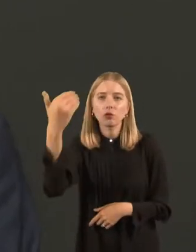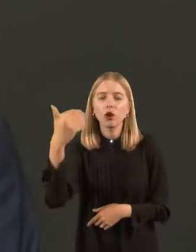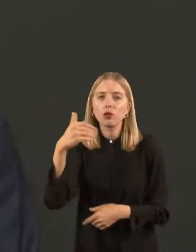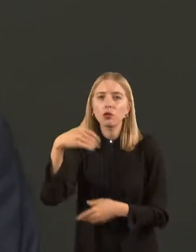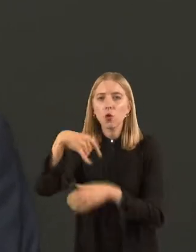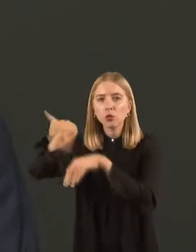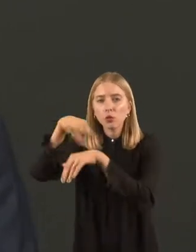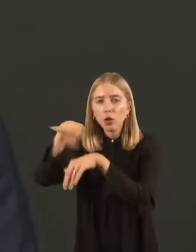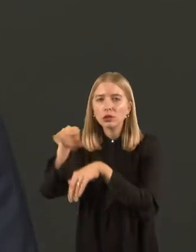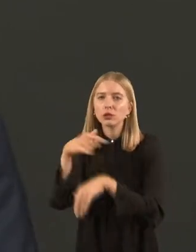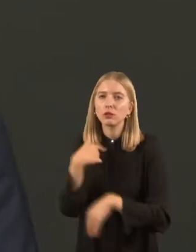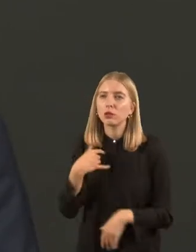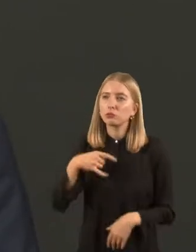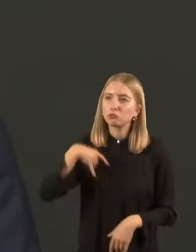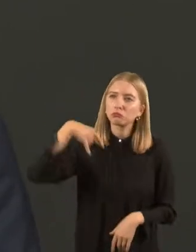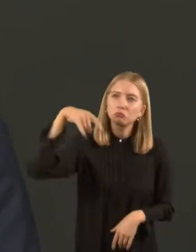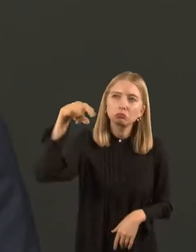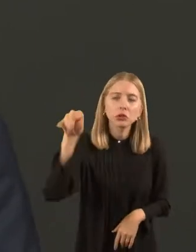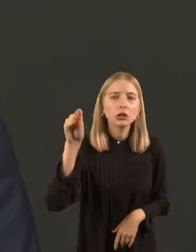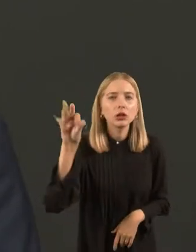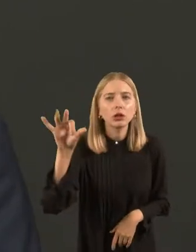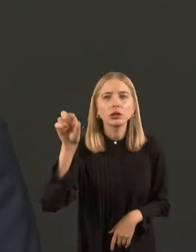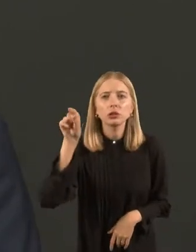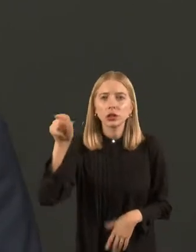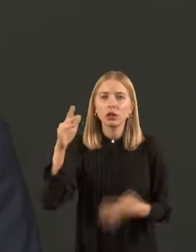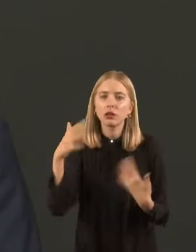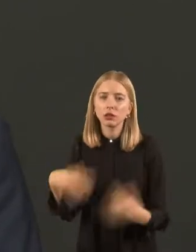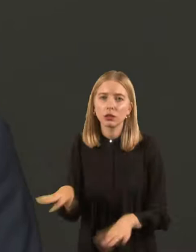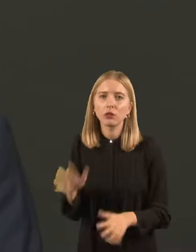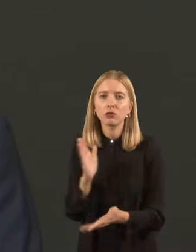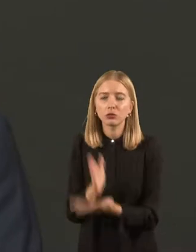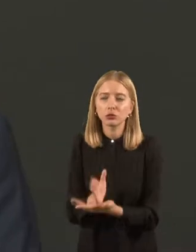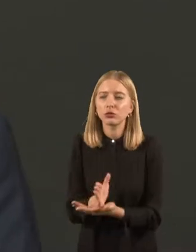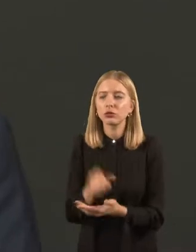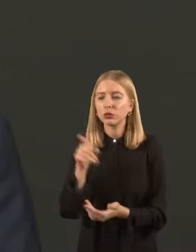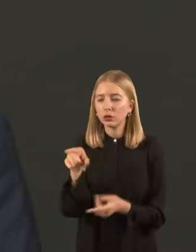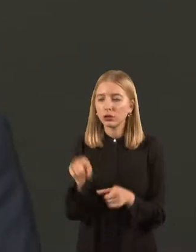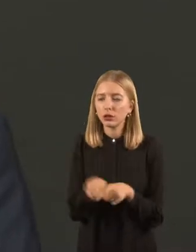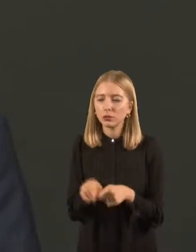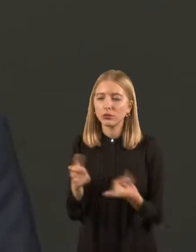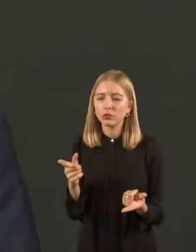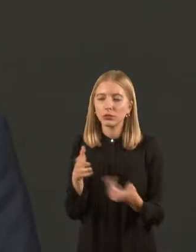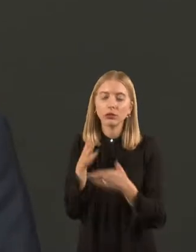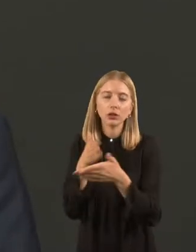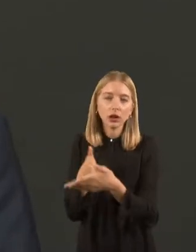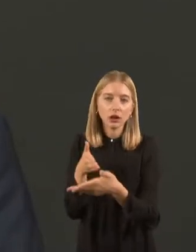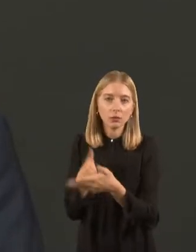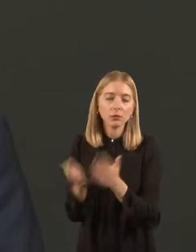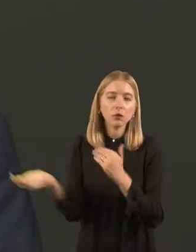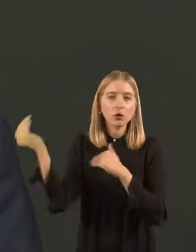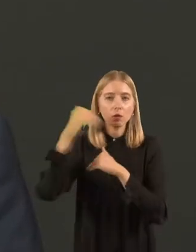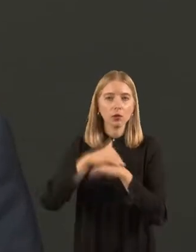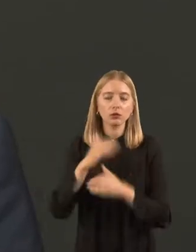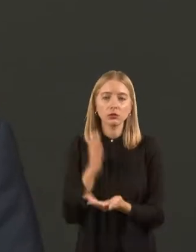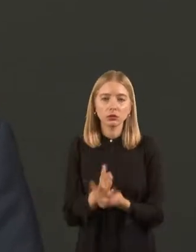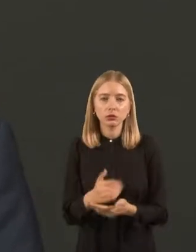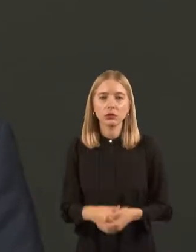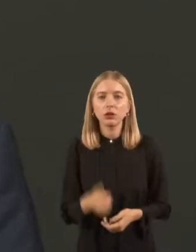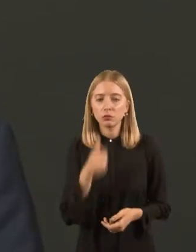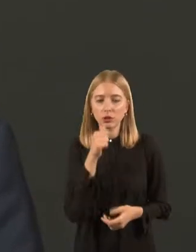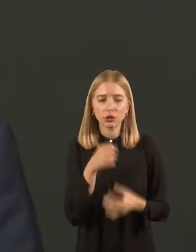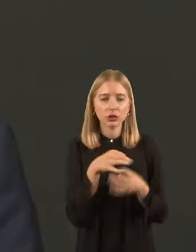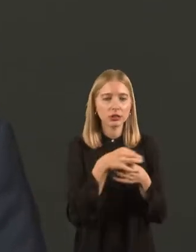certain flights, to London City Airport, for example. So we are now